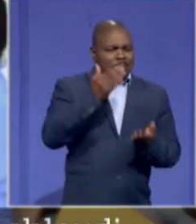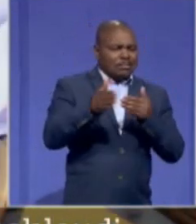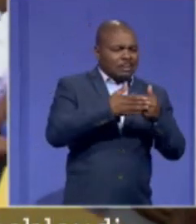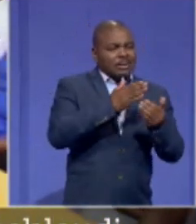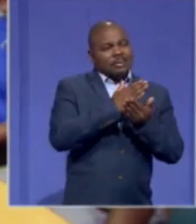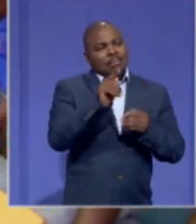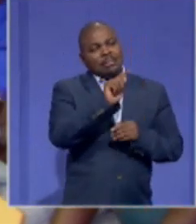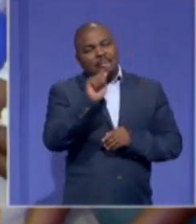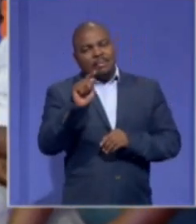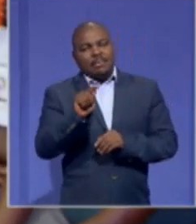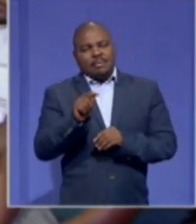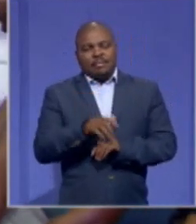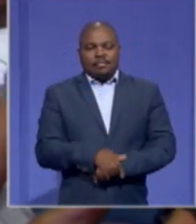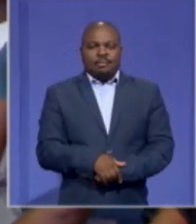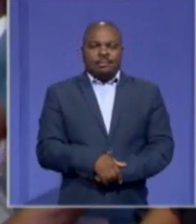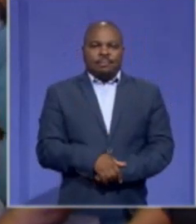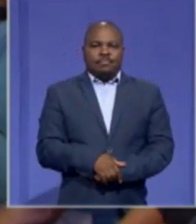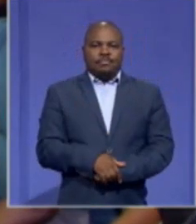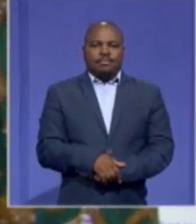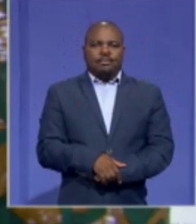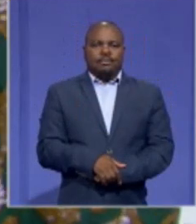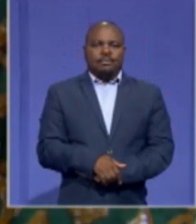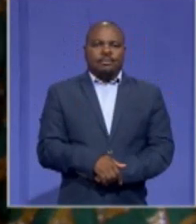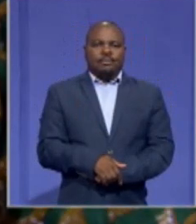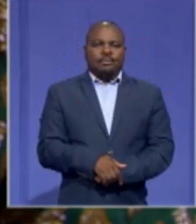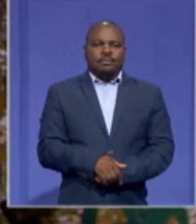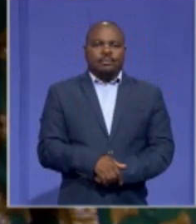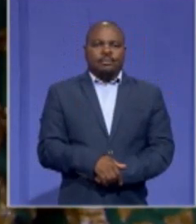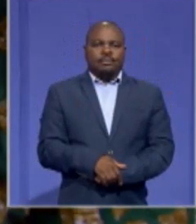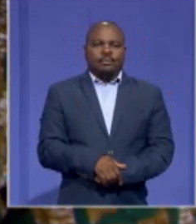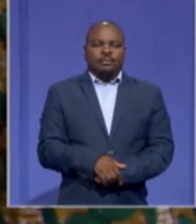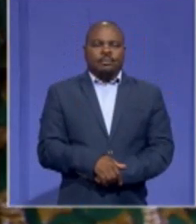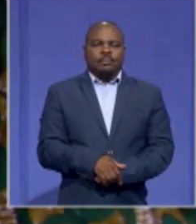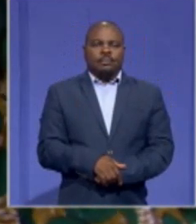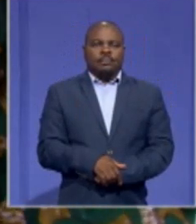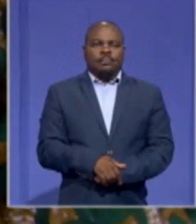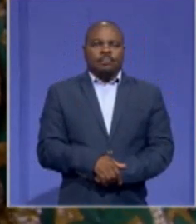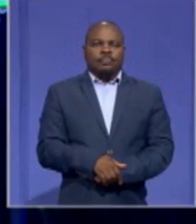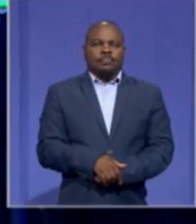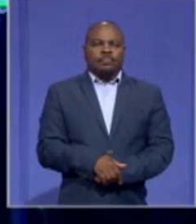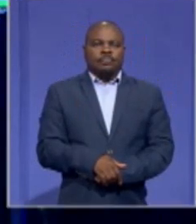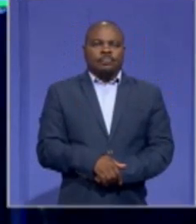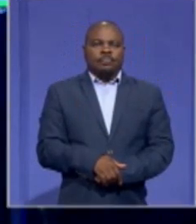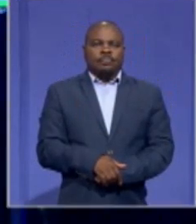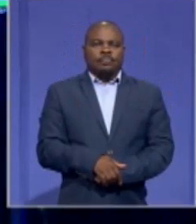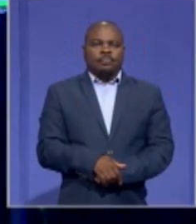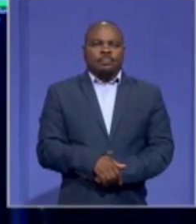tswalwe. Offense Stimo, SABC News, Soweto.